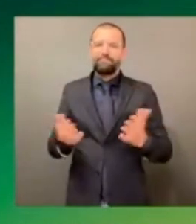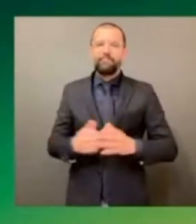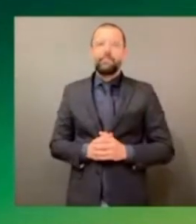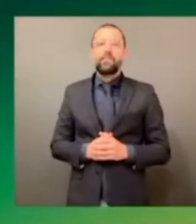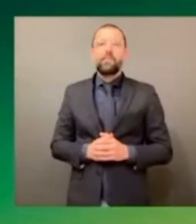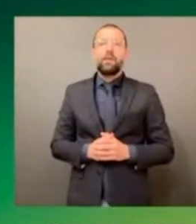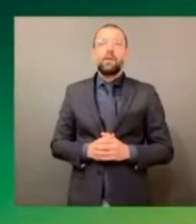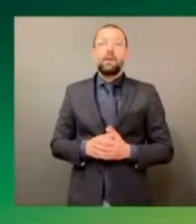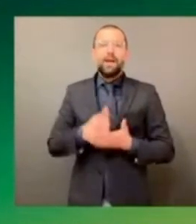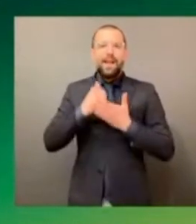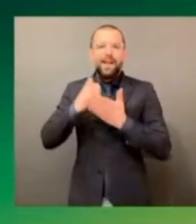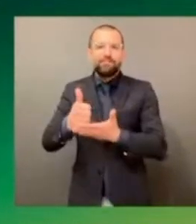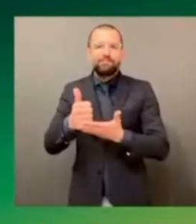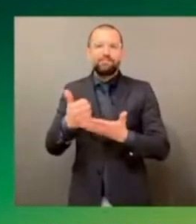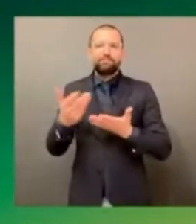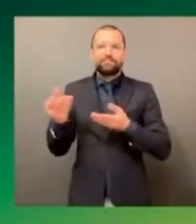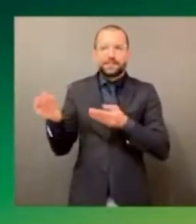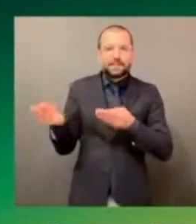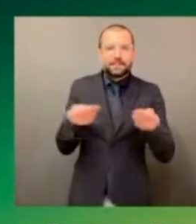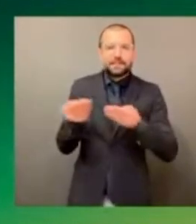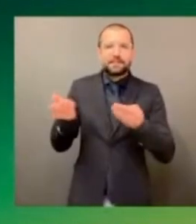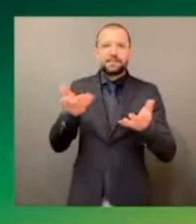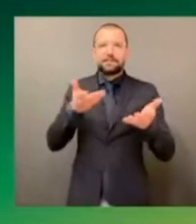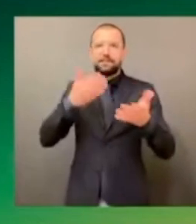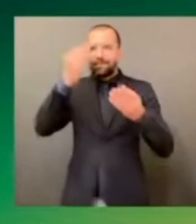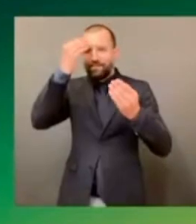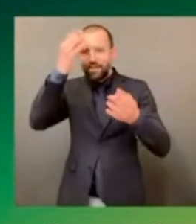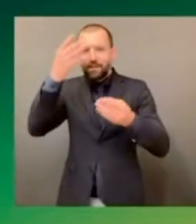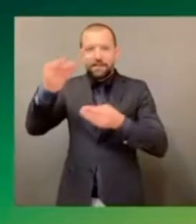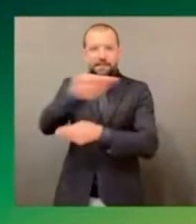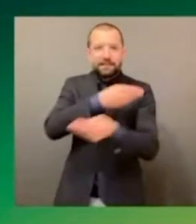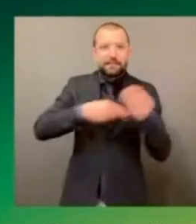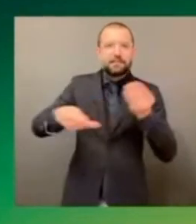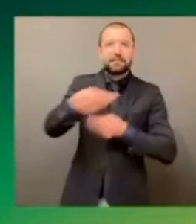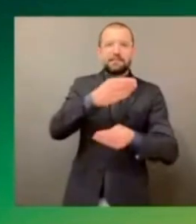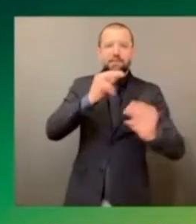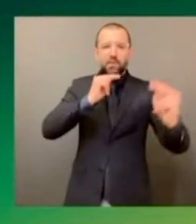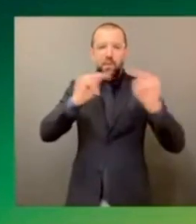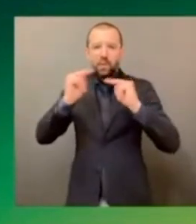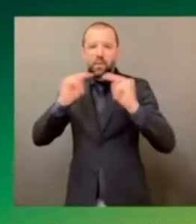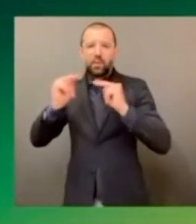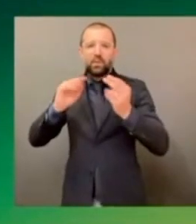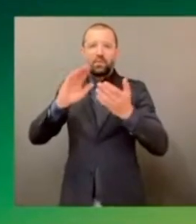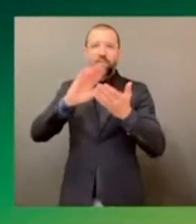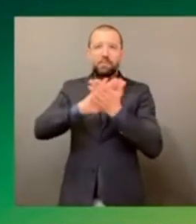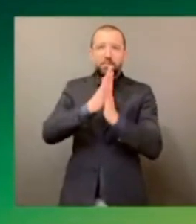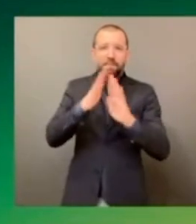be underrepresented at the tables where decisions are being made.